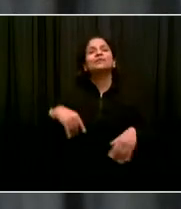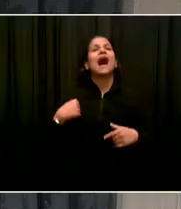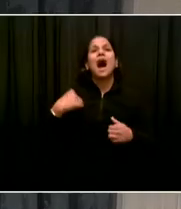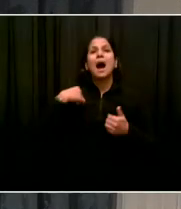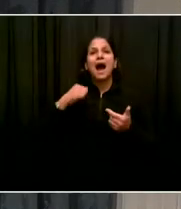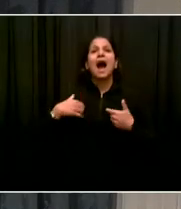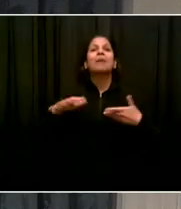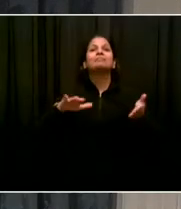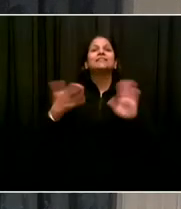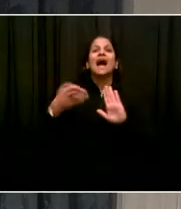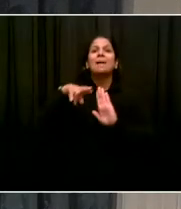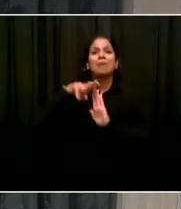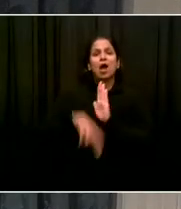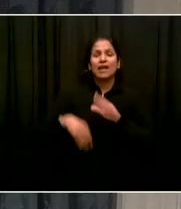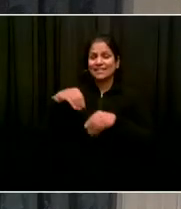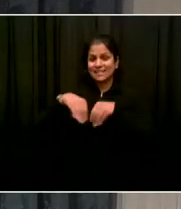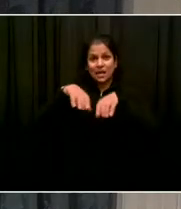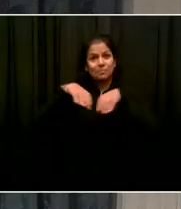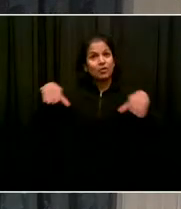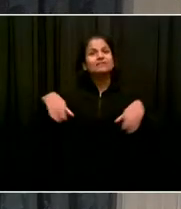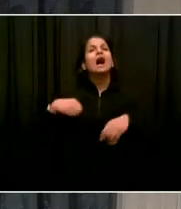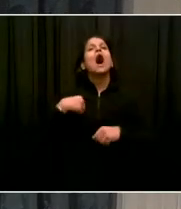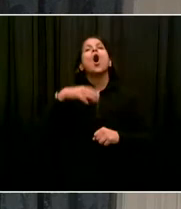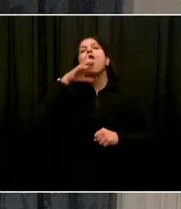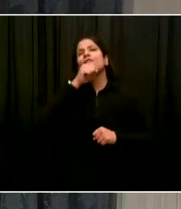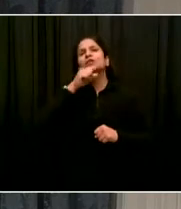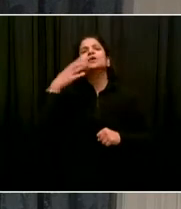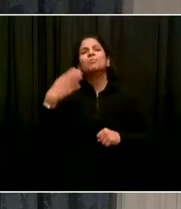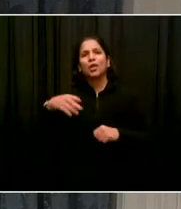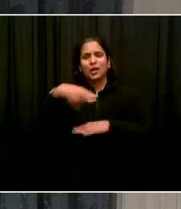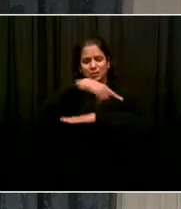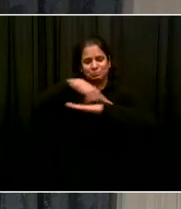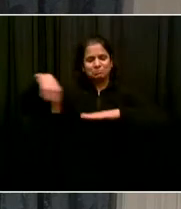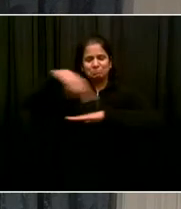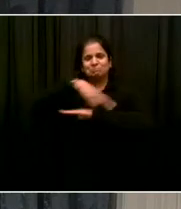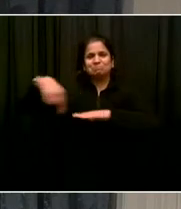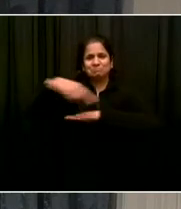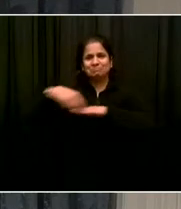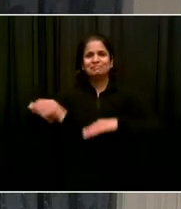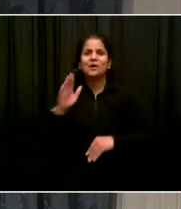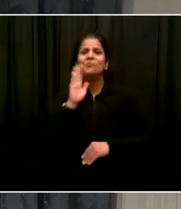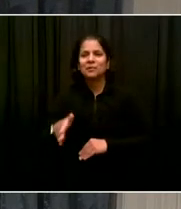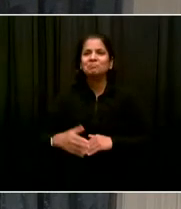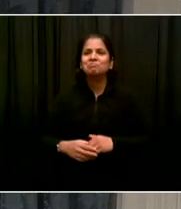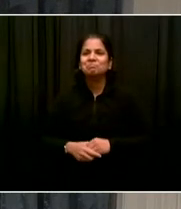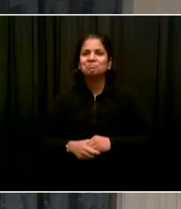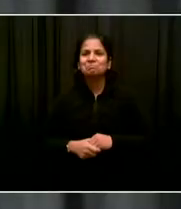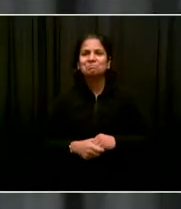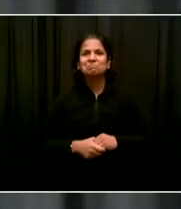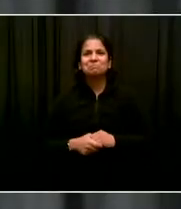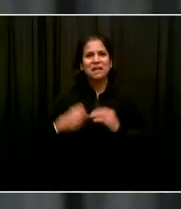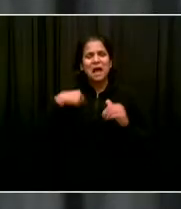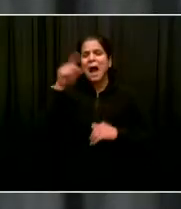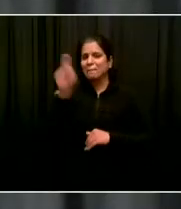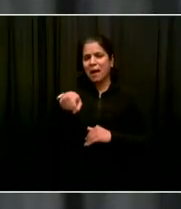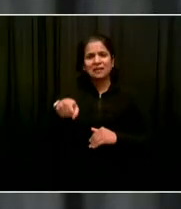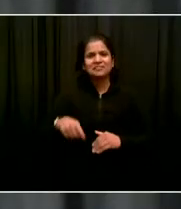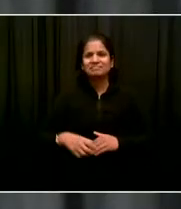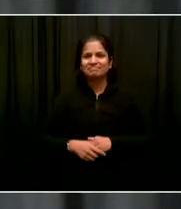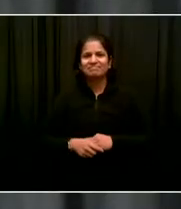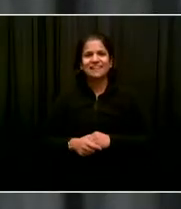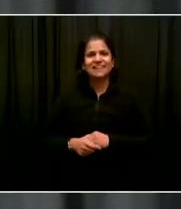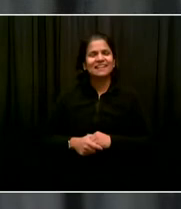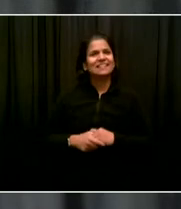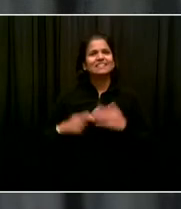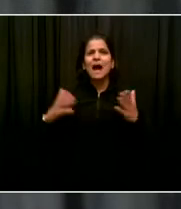There's gonna be some orange and blue somehow in the casket. So that's my team.